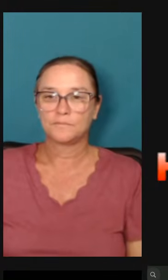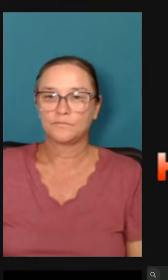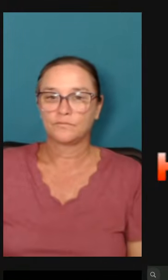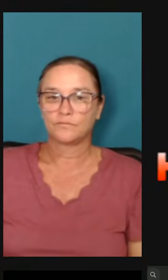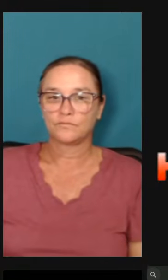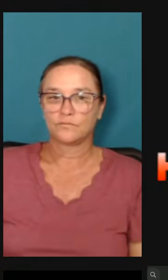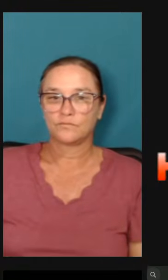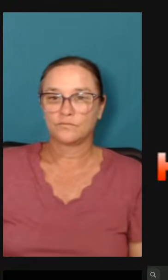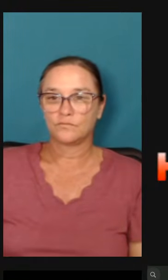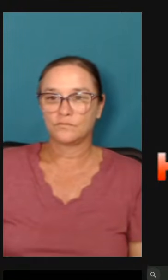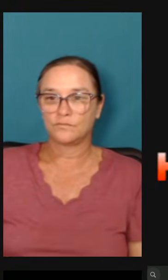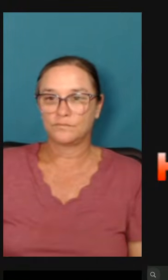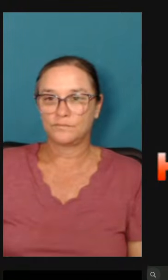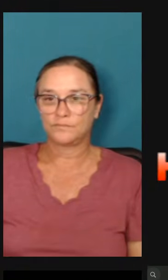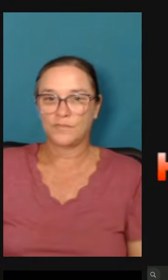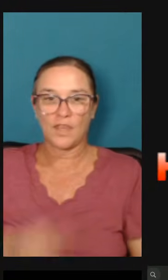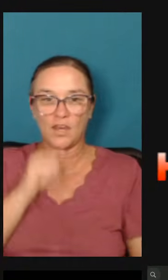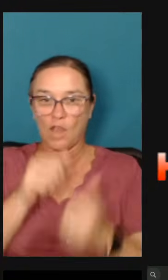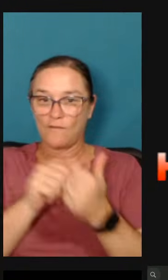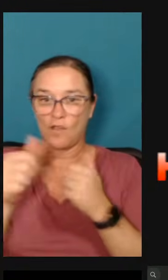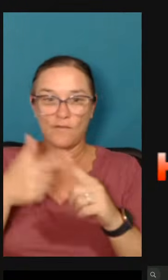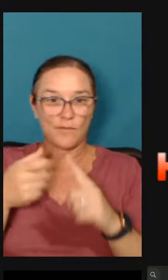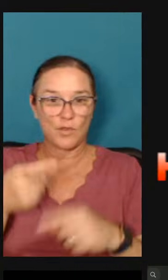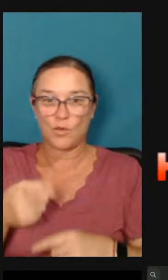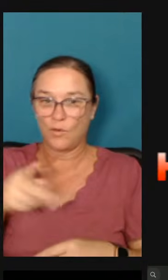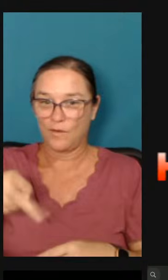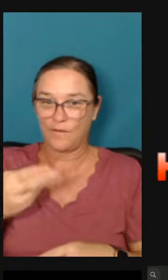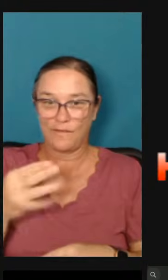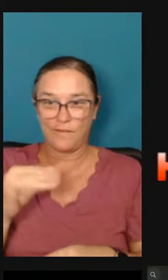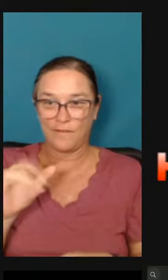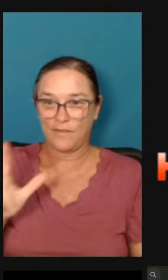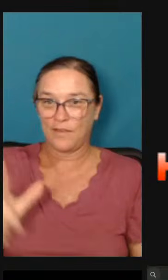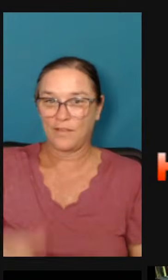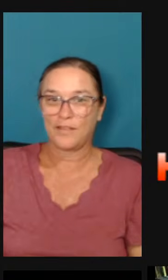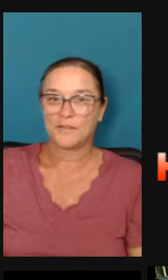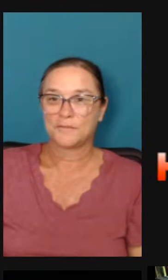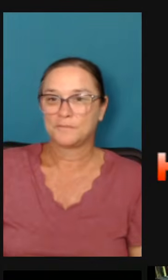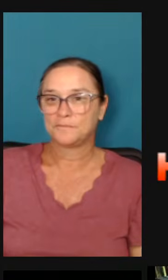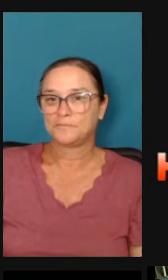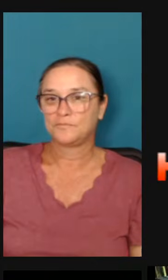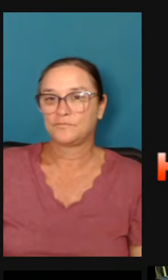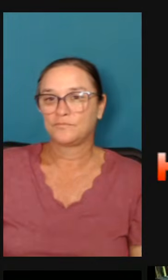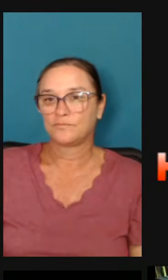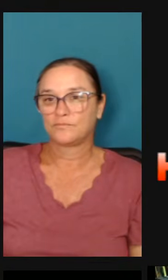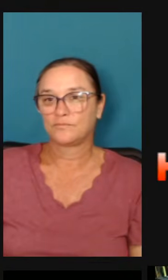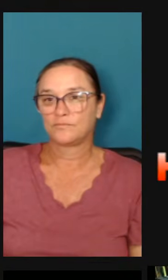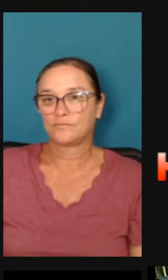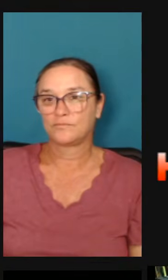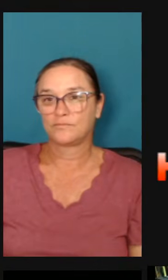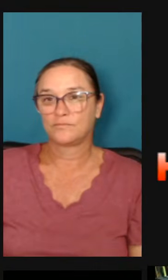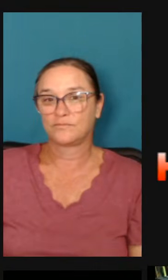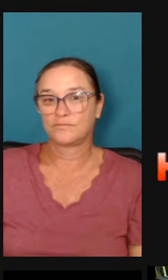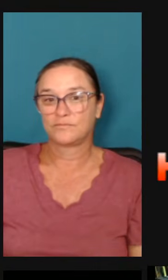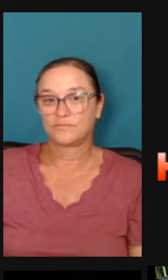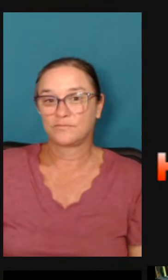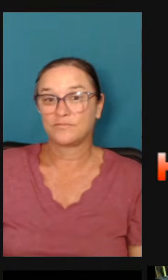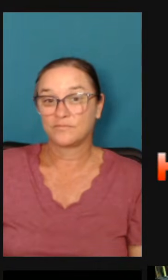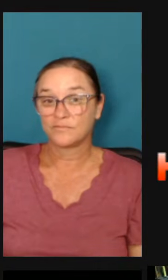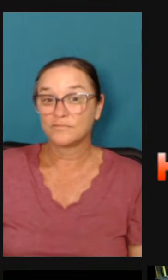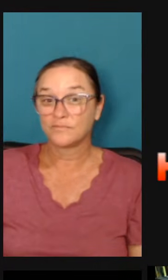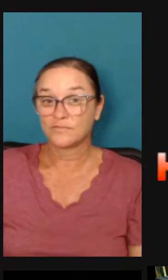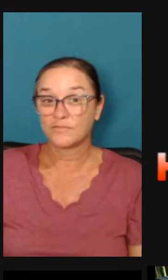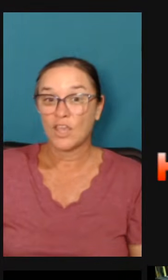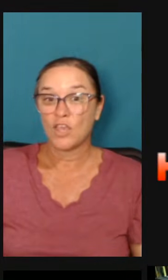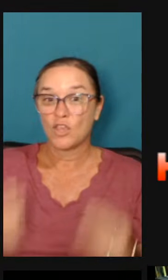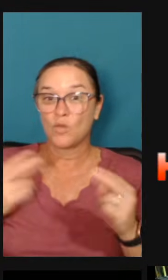Not far from you, Phil, but we have some further down the hill. Yeah, that's how it was described to me also, right? Like you looked up,